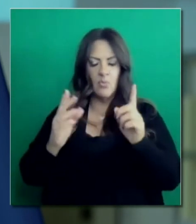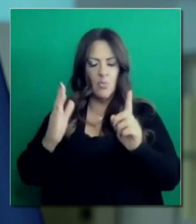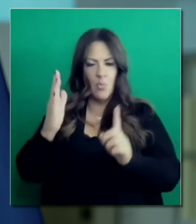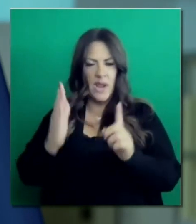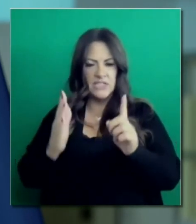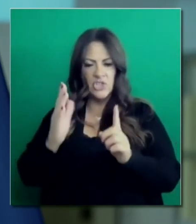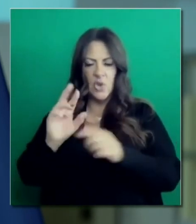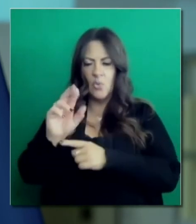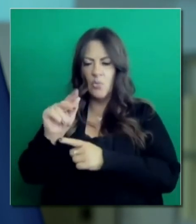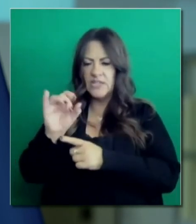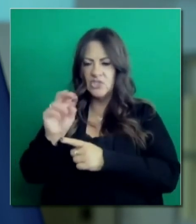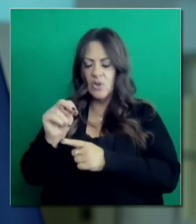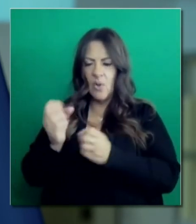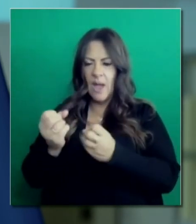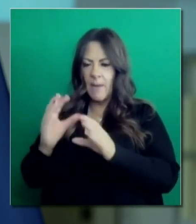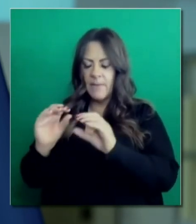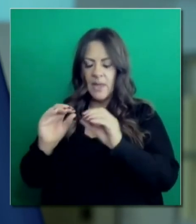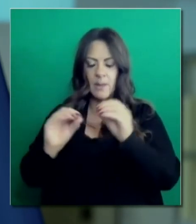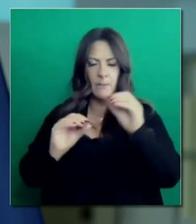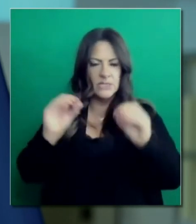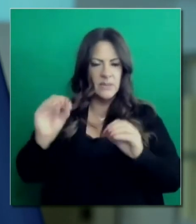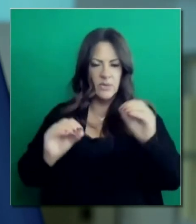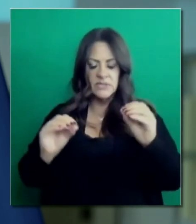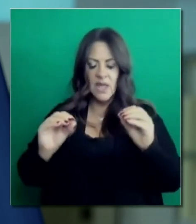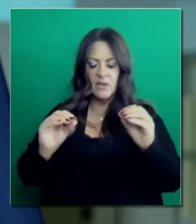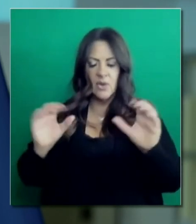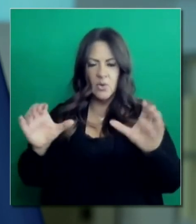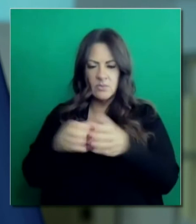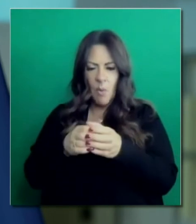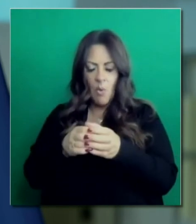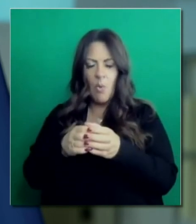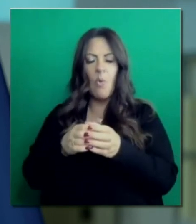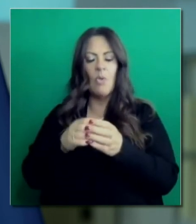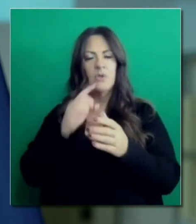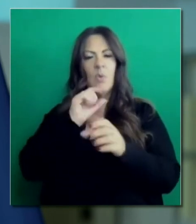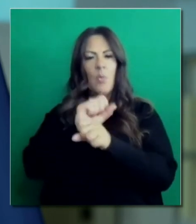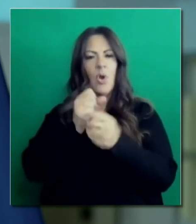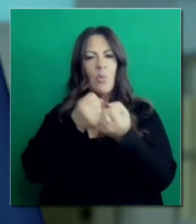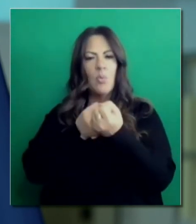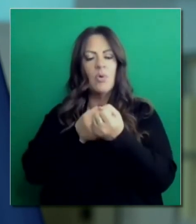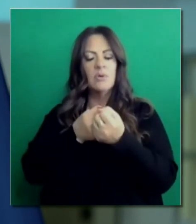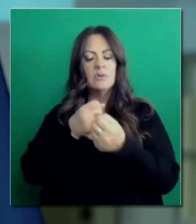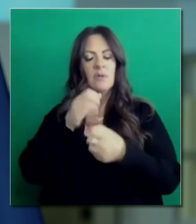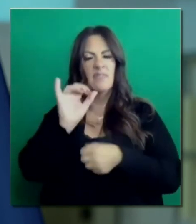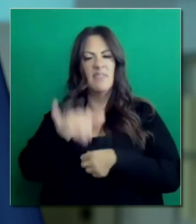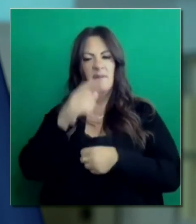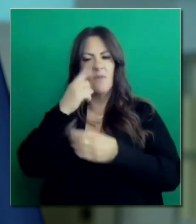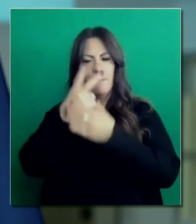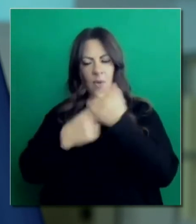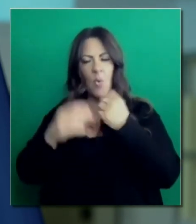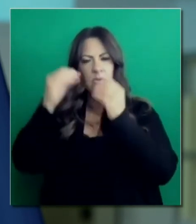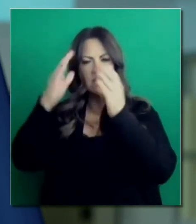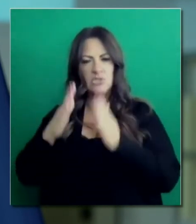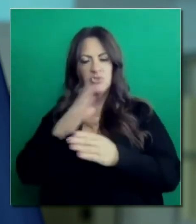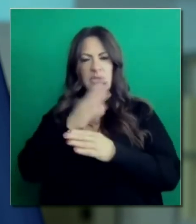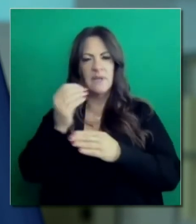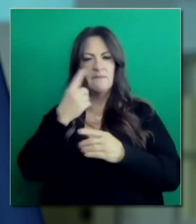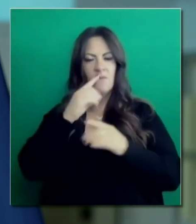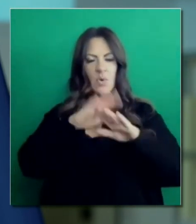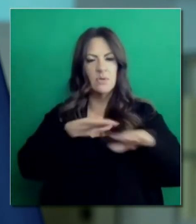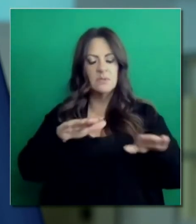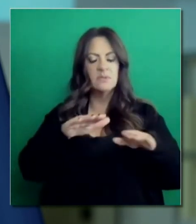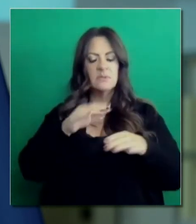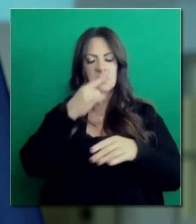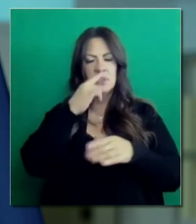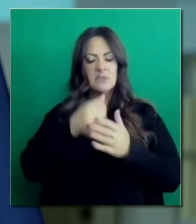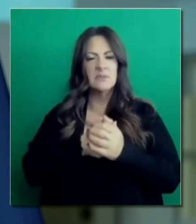that I promoted as well on collective bargaining that actually set the table that you're referring to. So with all of that as